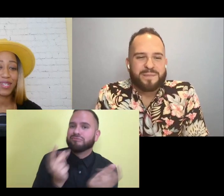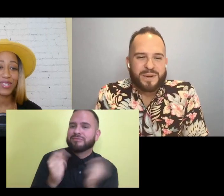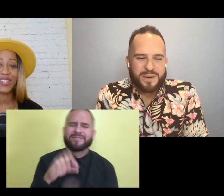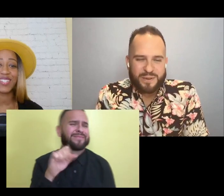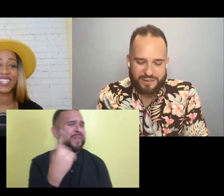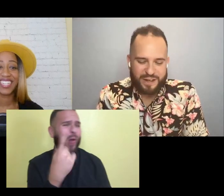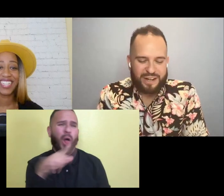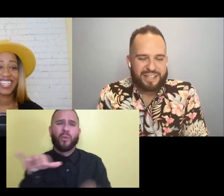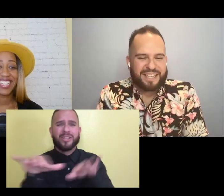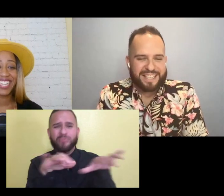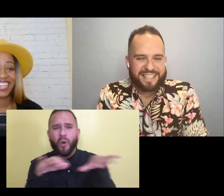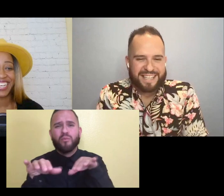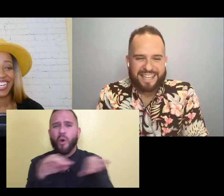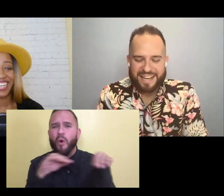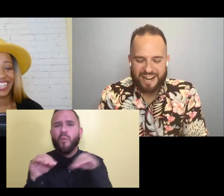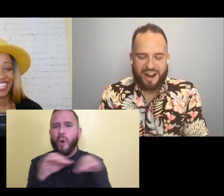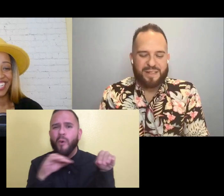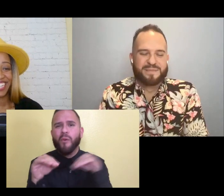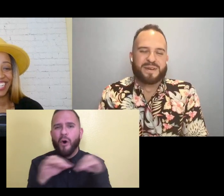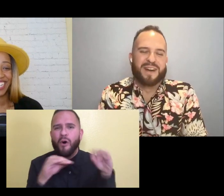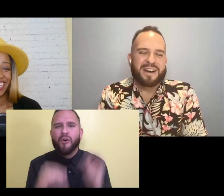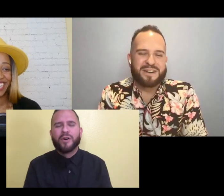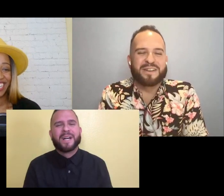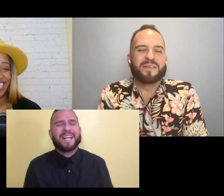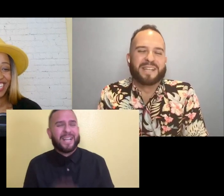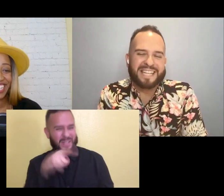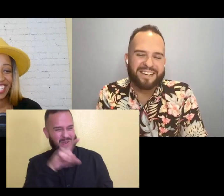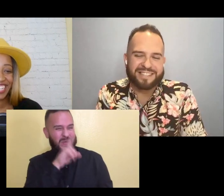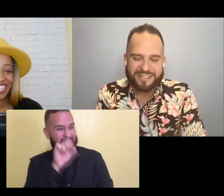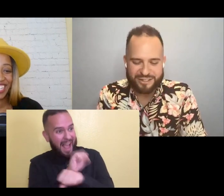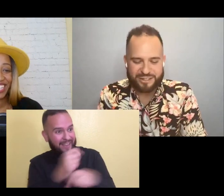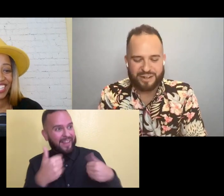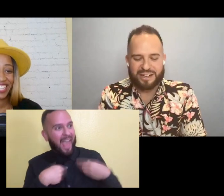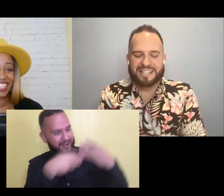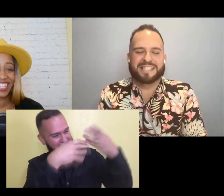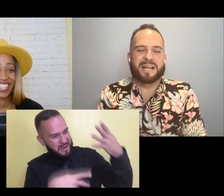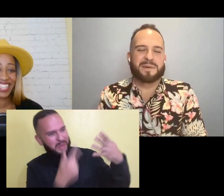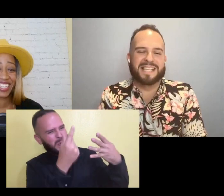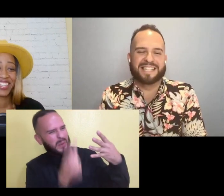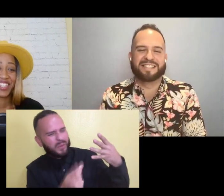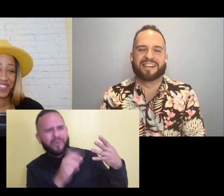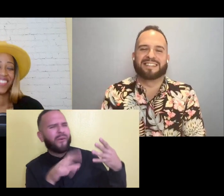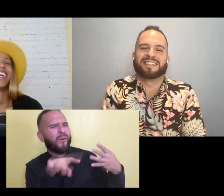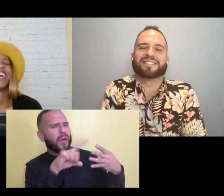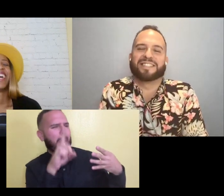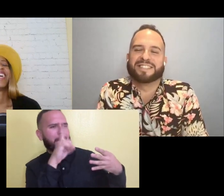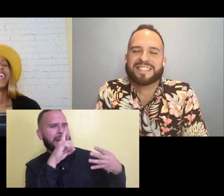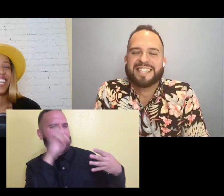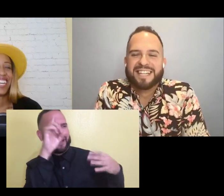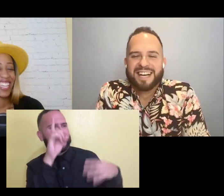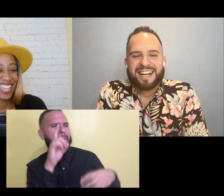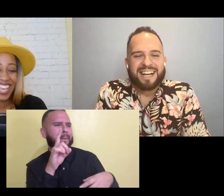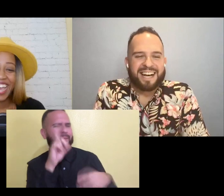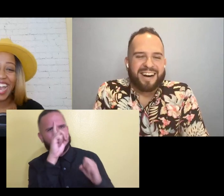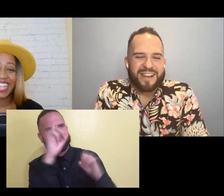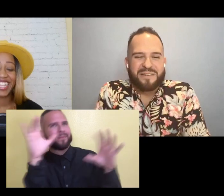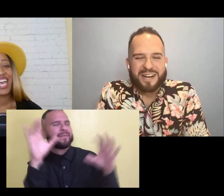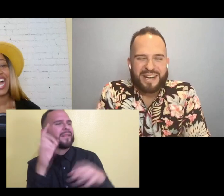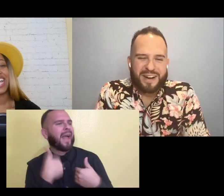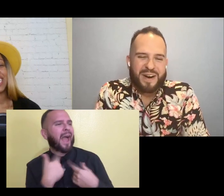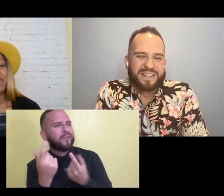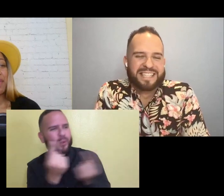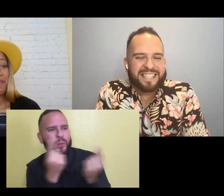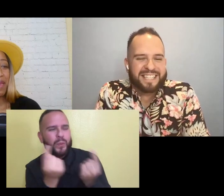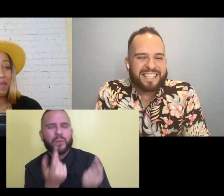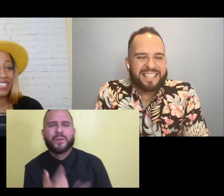are on the bustle. move. Yeah, y'all are on the move. I don't know if y'all really have things to do or y'all just like pretending you got things to do. I think I'm like, I where are think